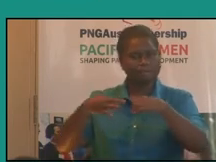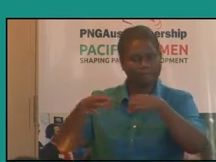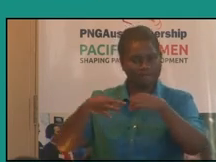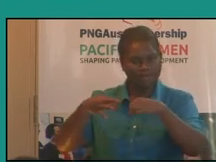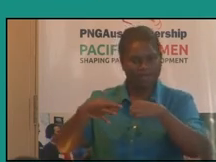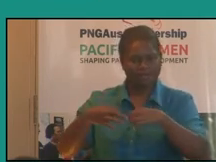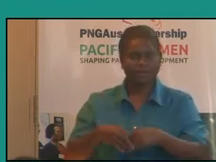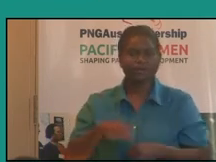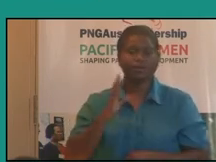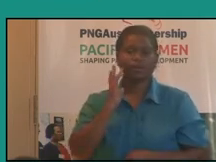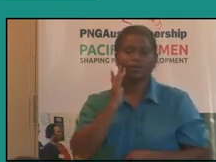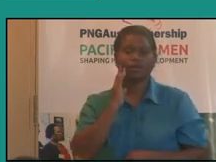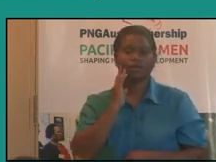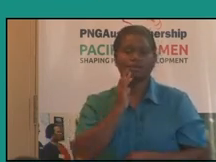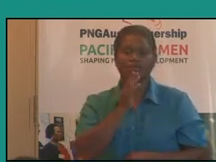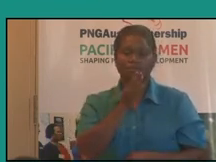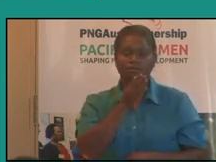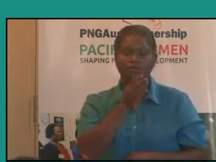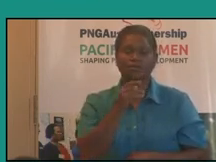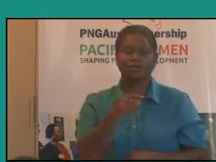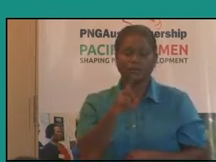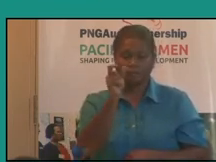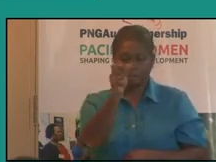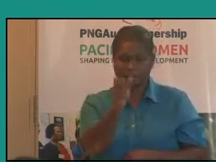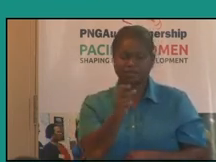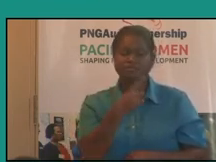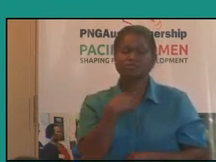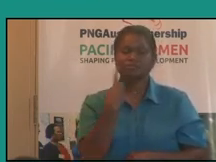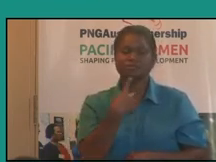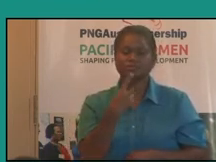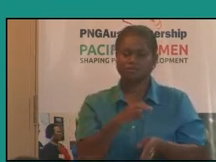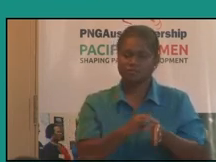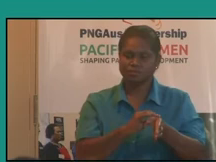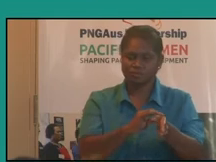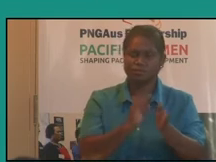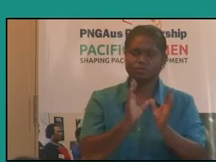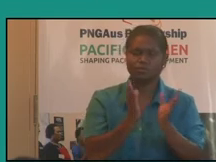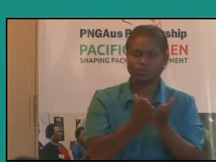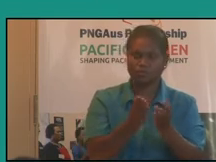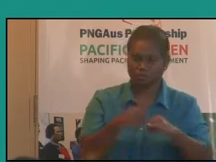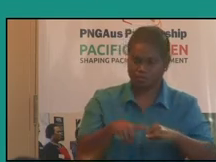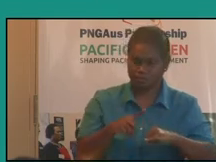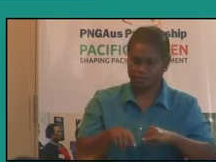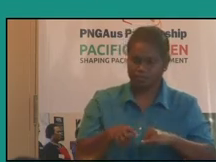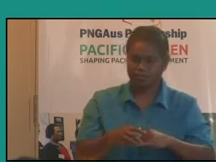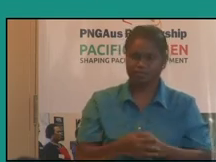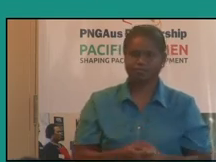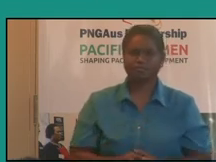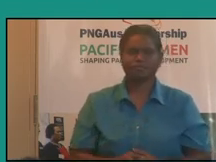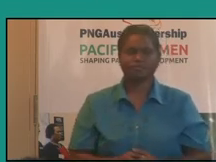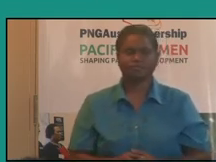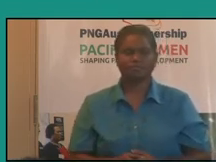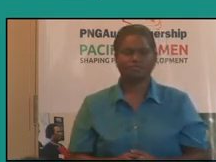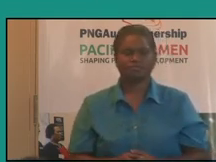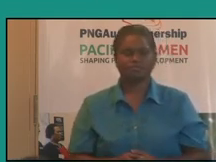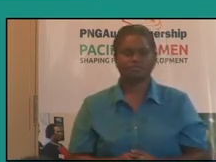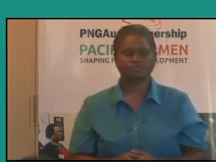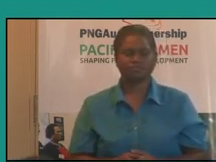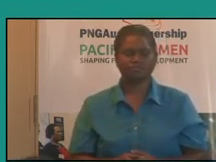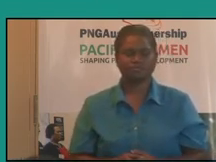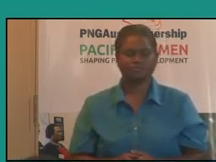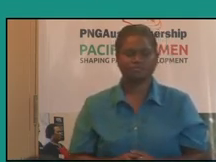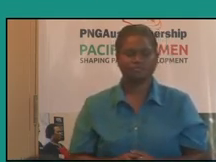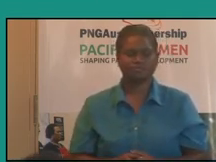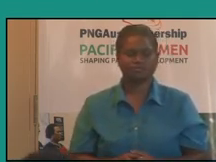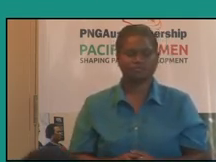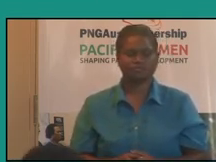they translate that message, because a candidate, a woman candidate or a male candidate cannot go anywhere, like everywhere in the electorate or the district and do